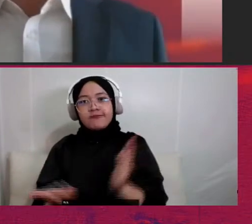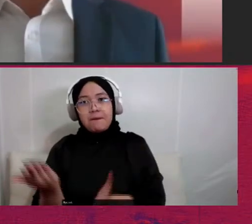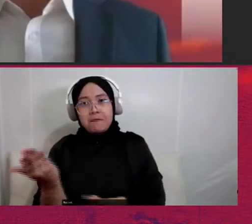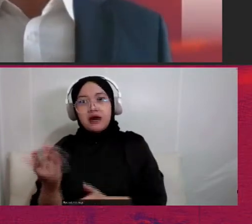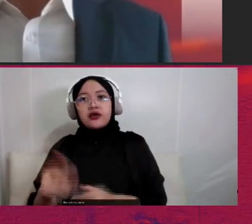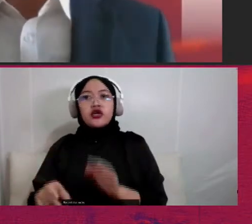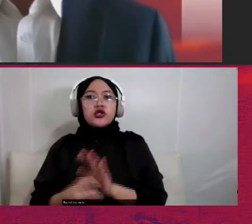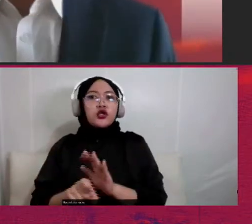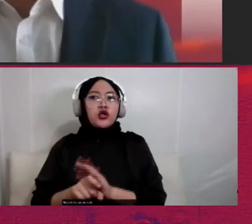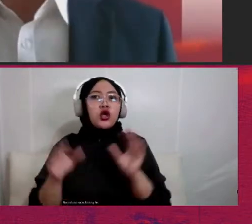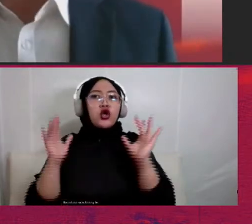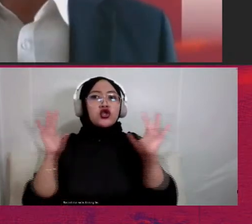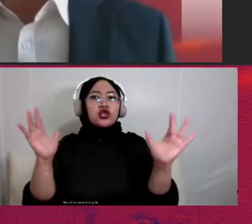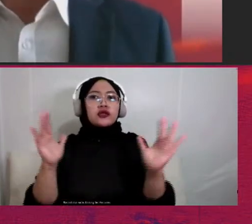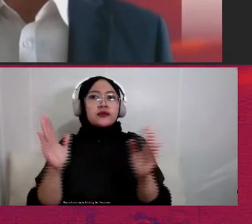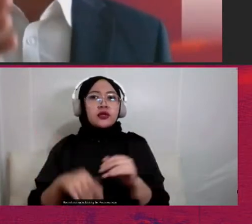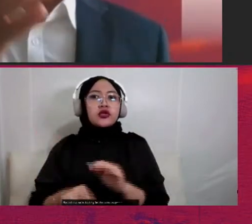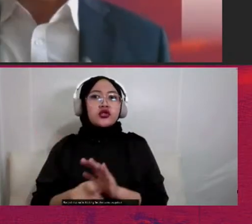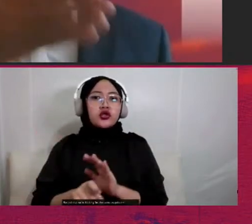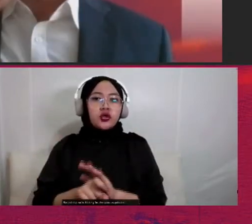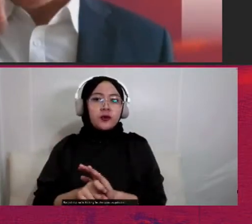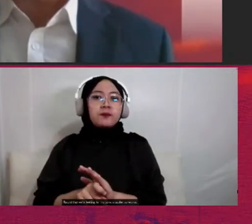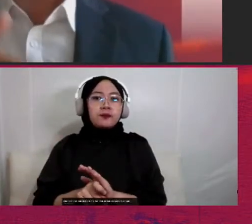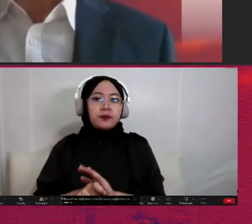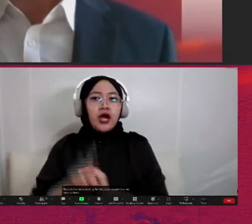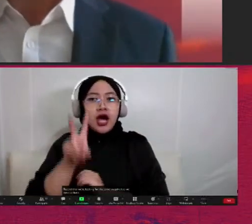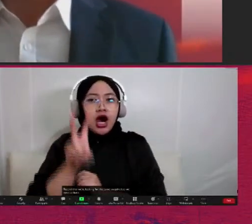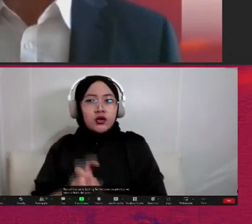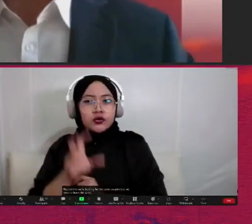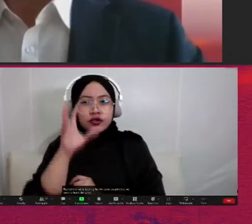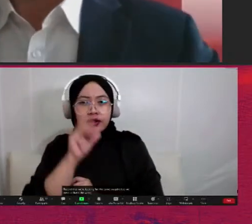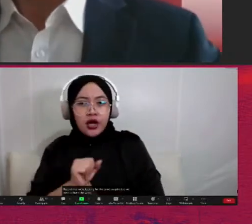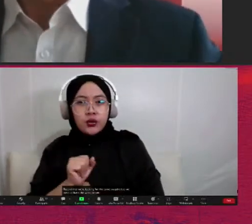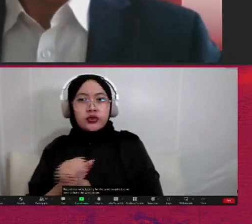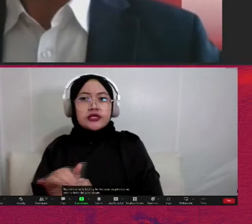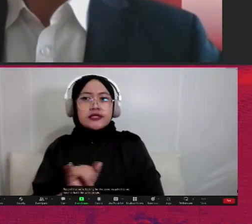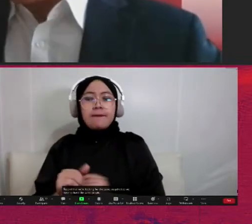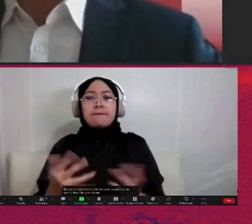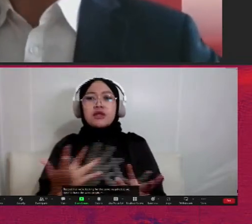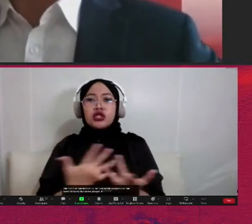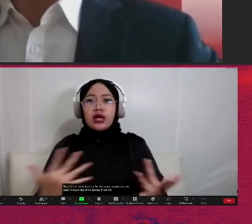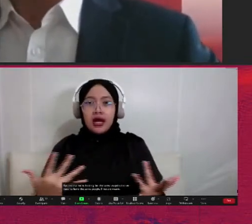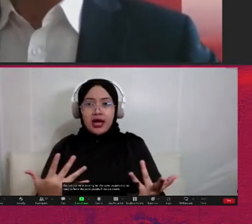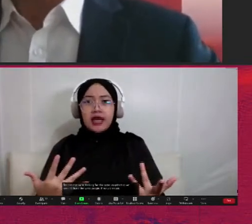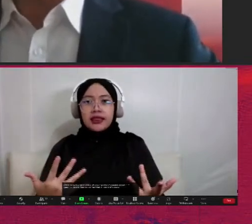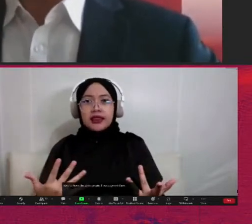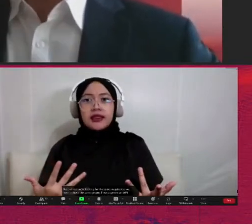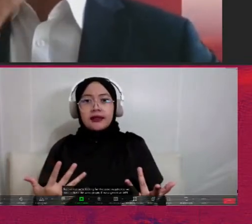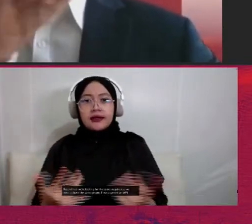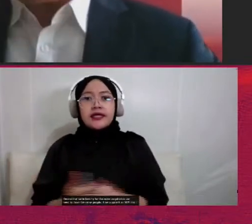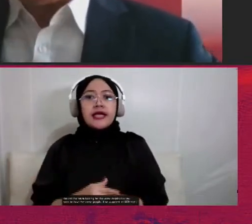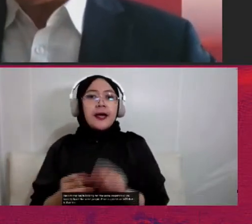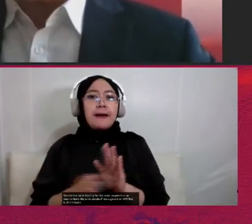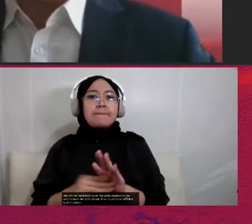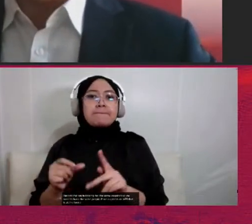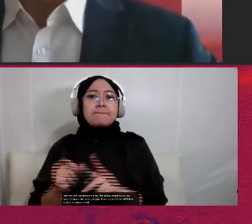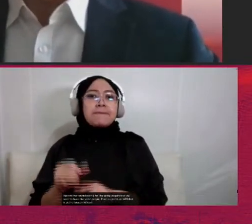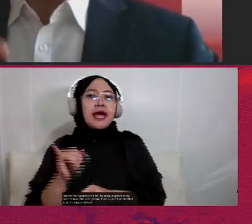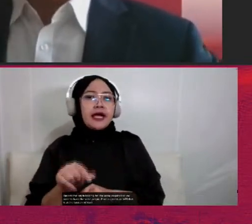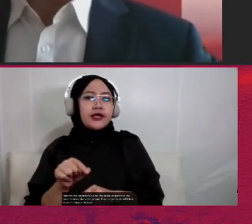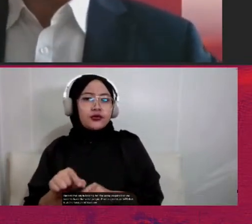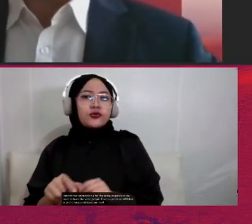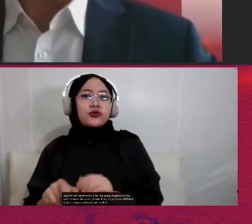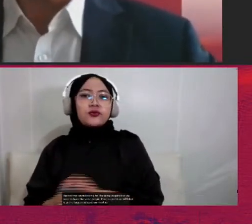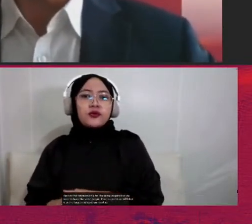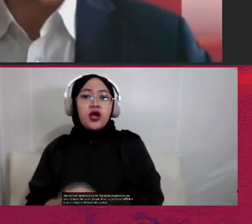recall that we are looking for the same snapshot. So we need to have the same people. If we augment an MPI that is at the household level,